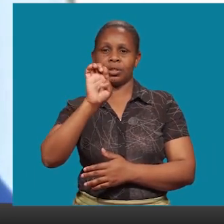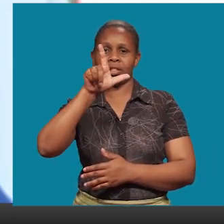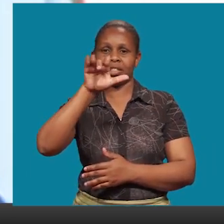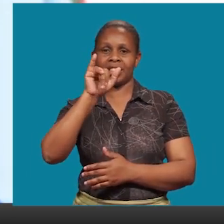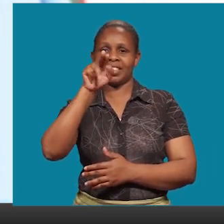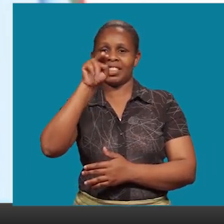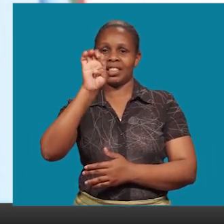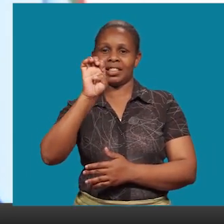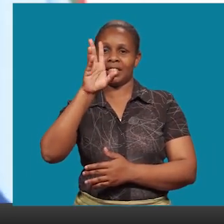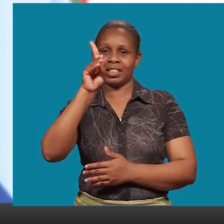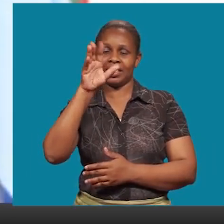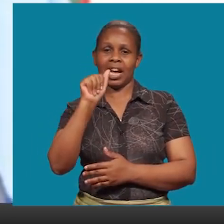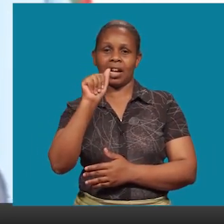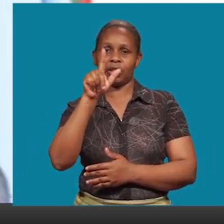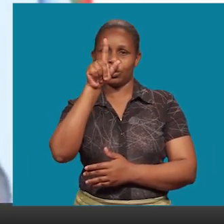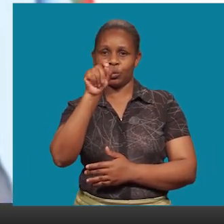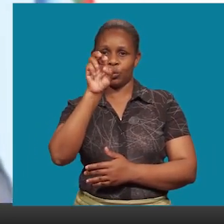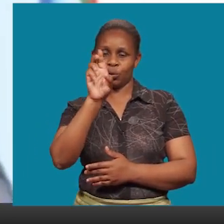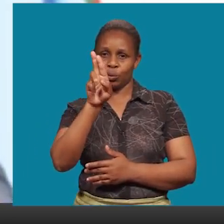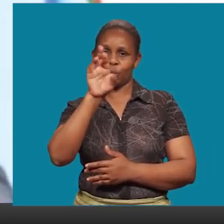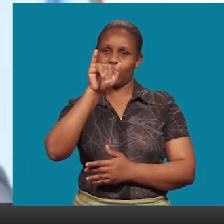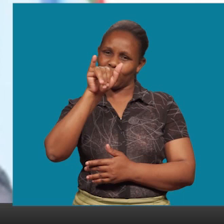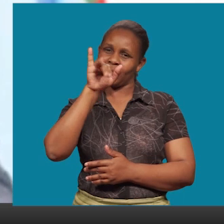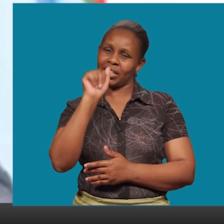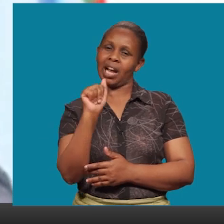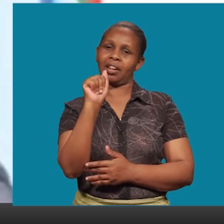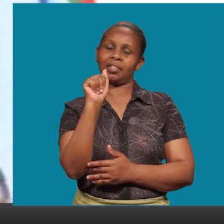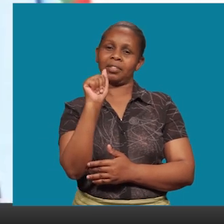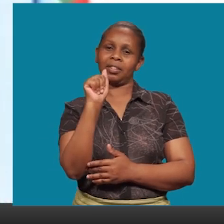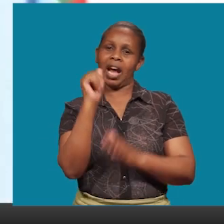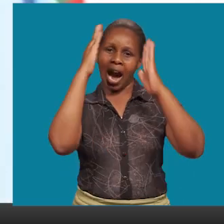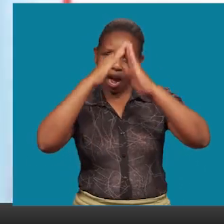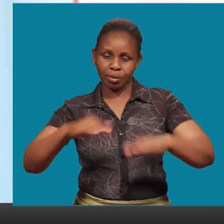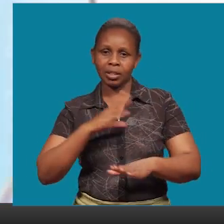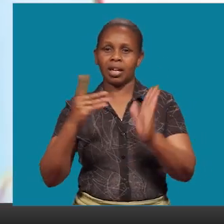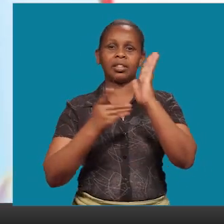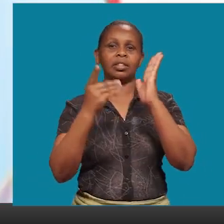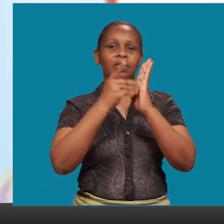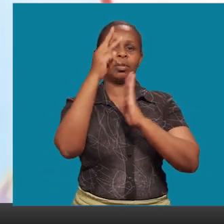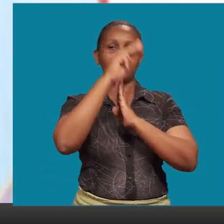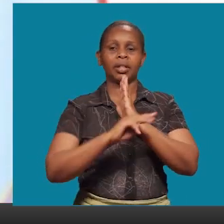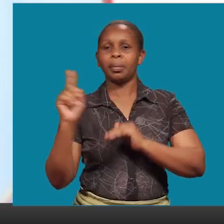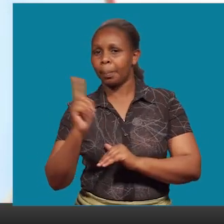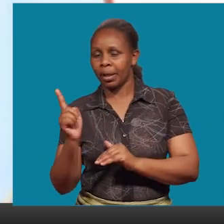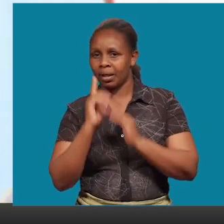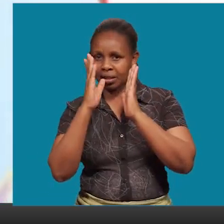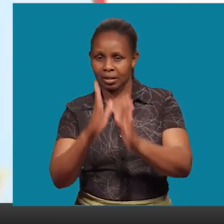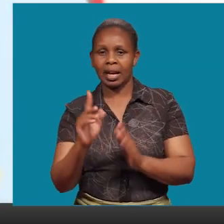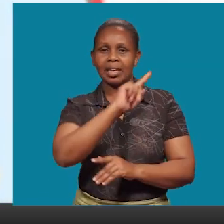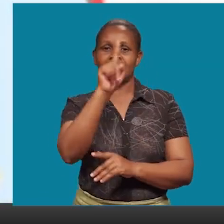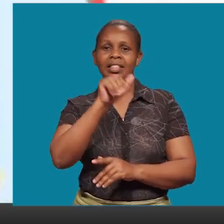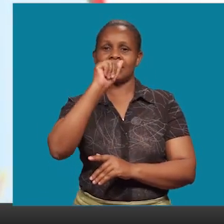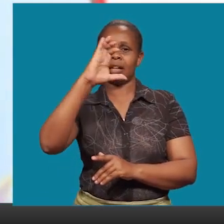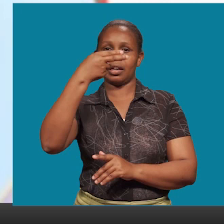Honorable Roslinda Soipan Tuya, Minister for Lands, Housing